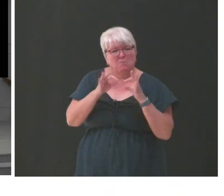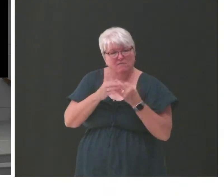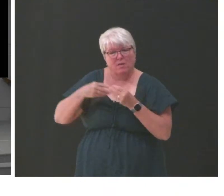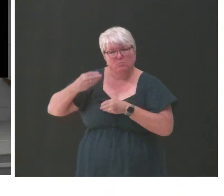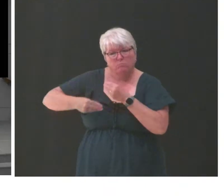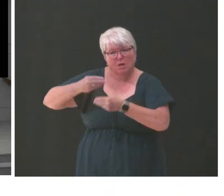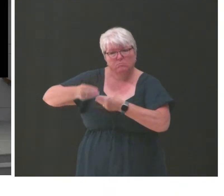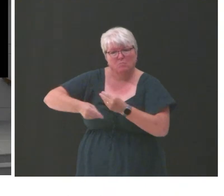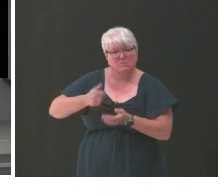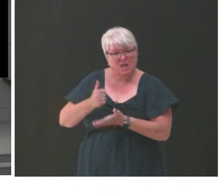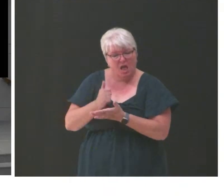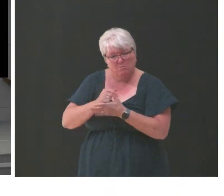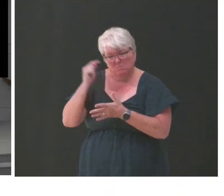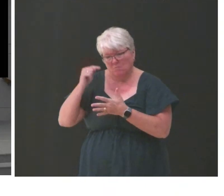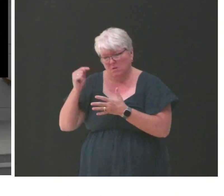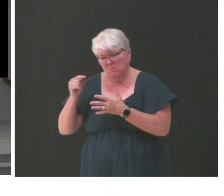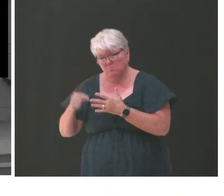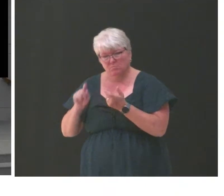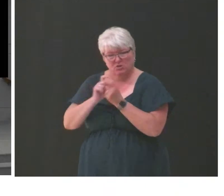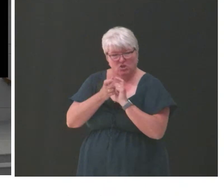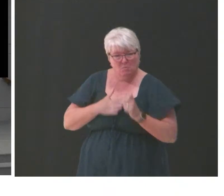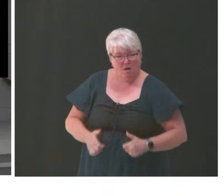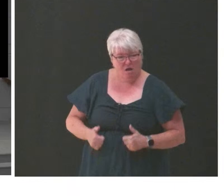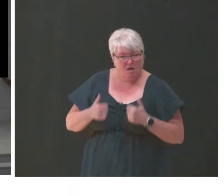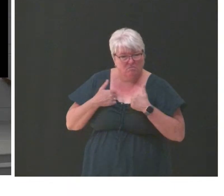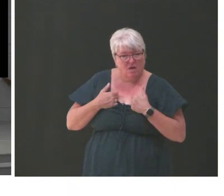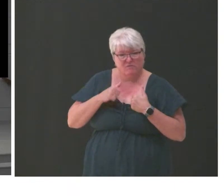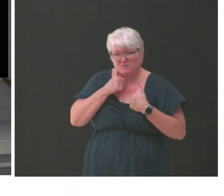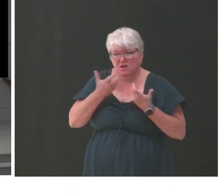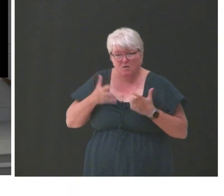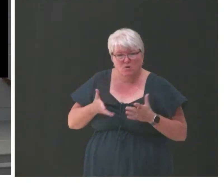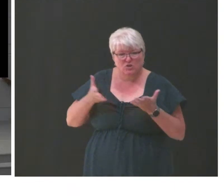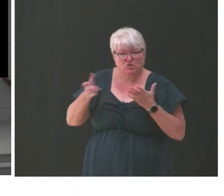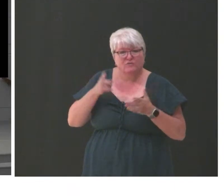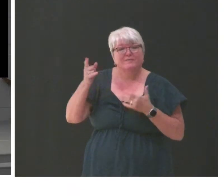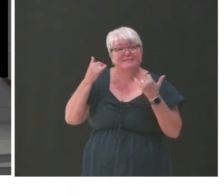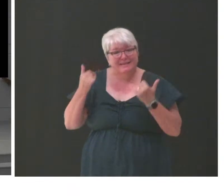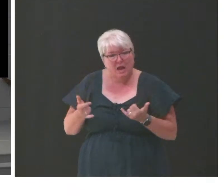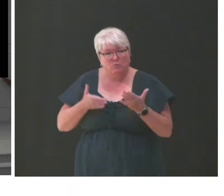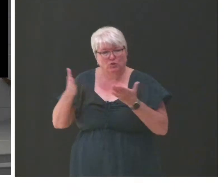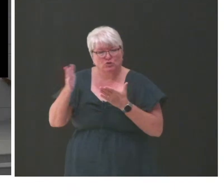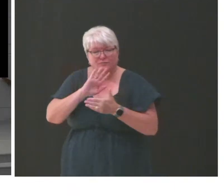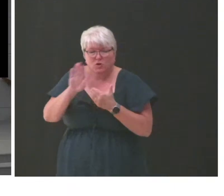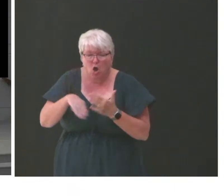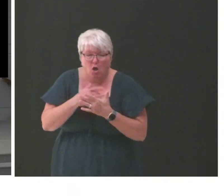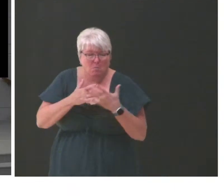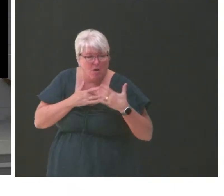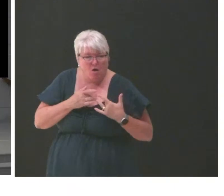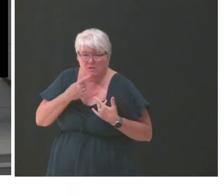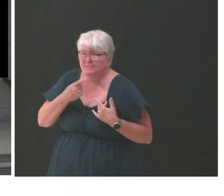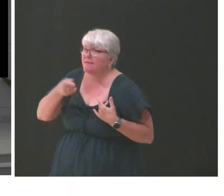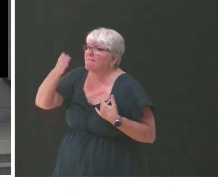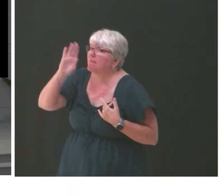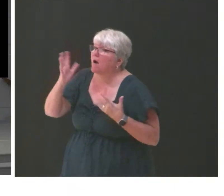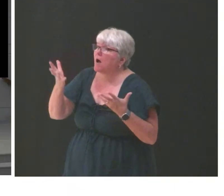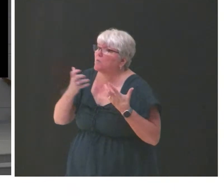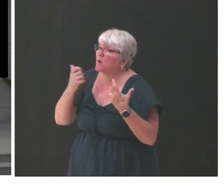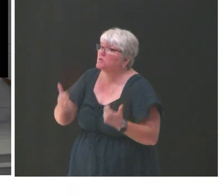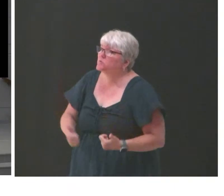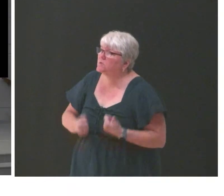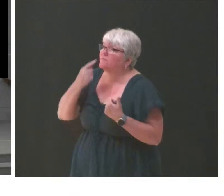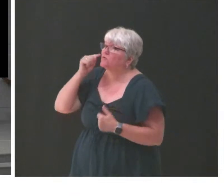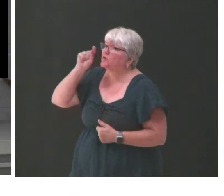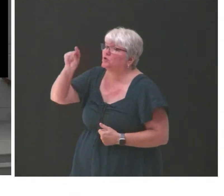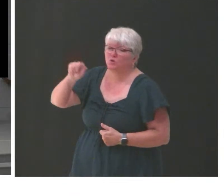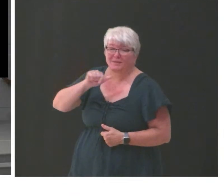see how He's brought me through things, to see how He's changed my life from not wanting to serve Him to wanting to serve Him with all my heart, to say, I want to live for You,